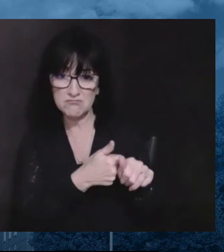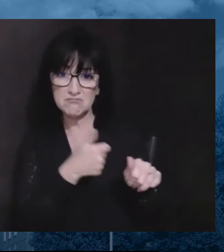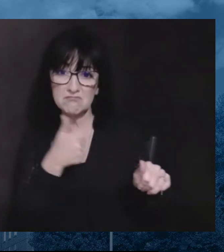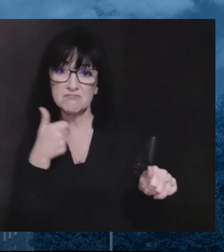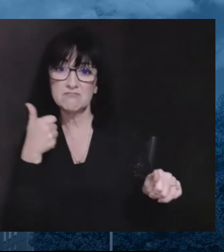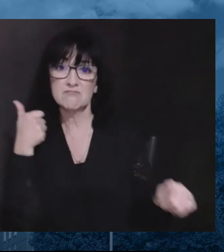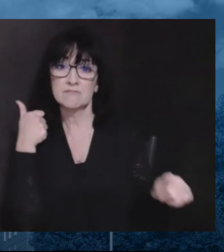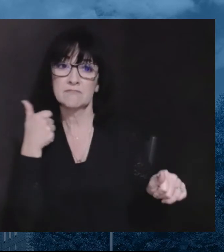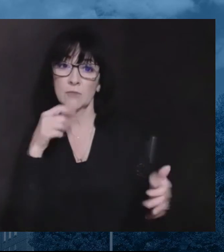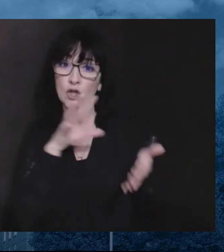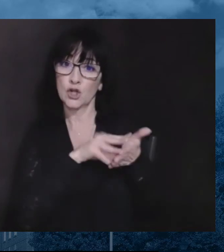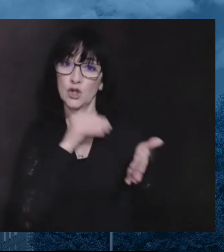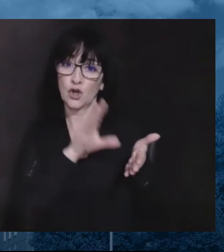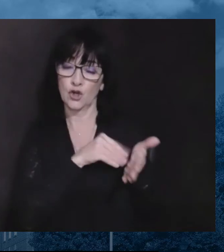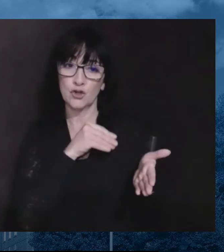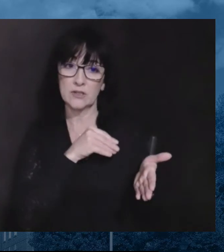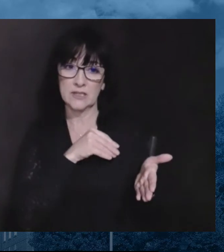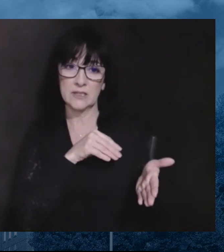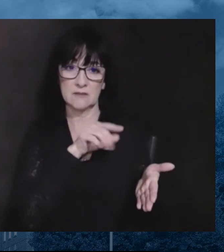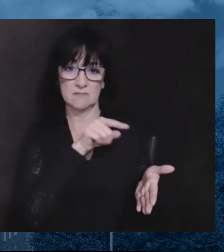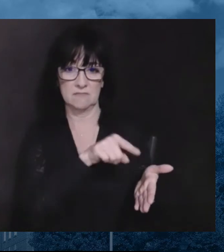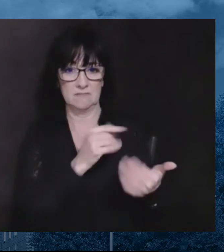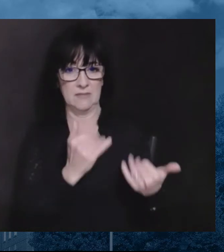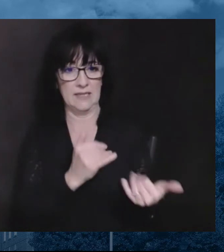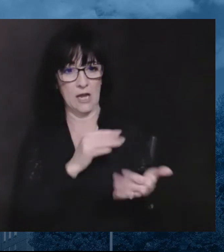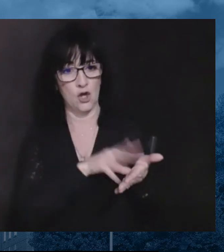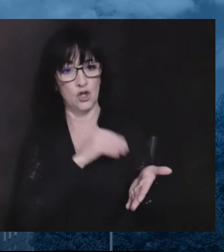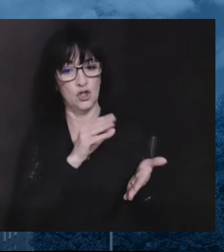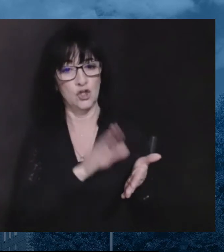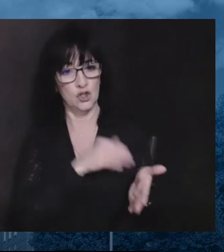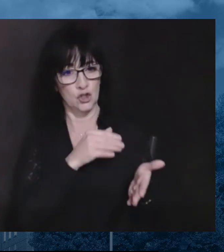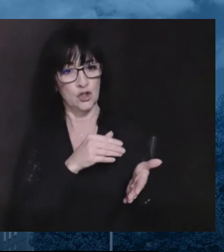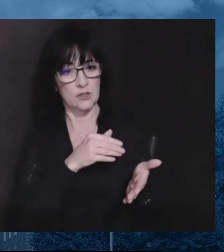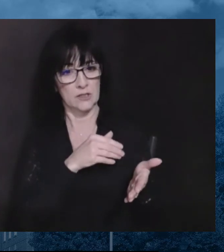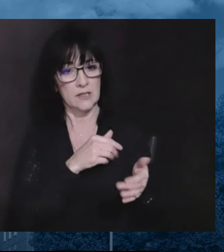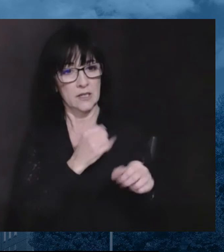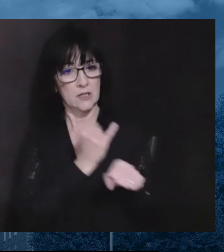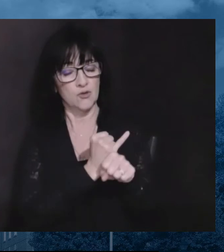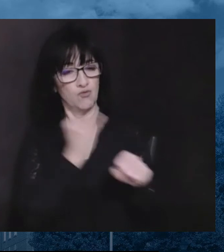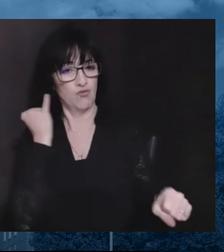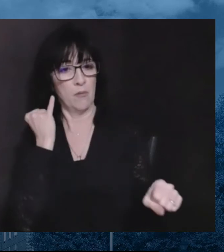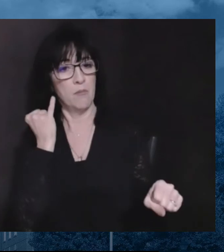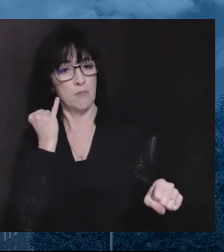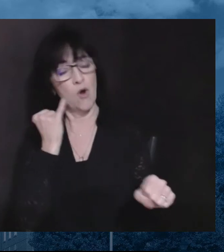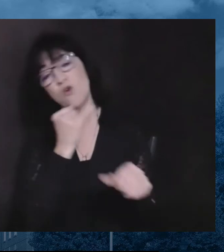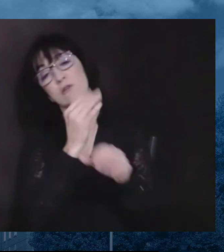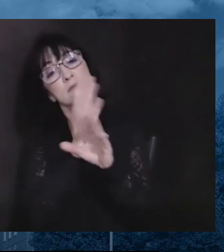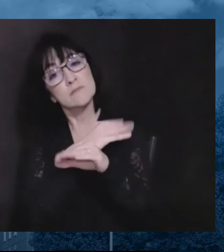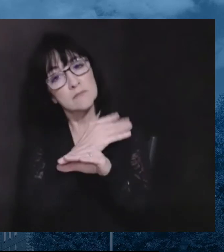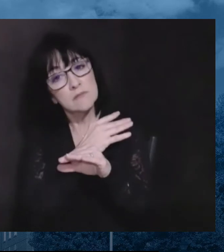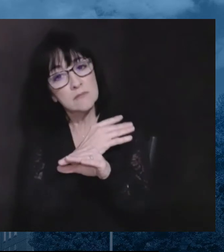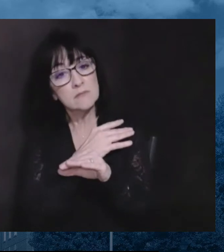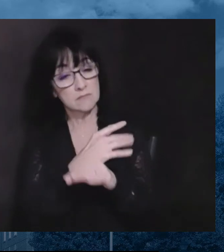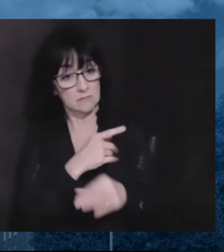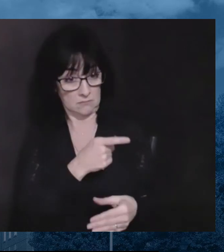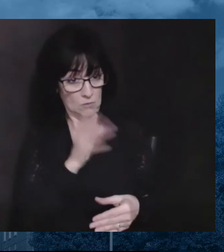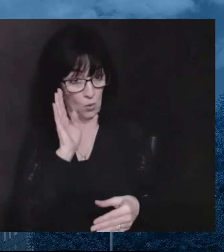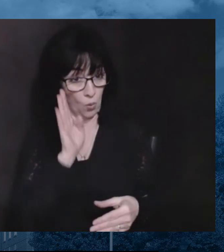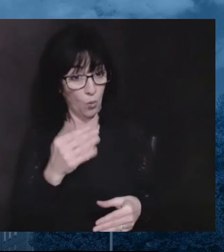learning, and is there any kind of strategy to catch them up when it's possible to have maybe extra tutoring or something like